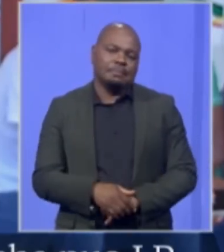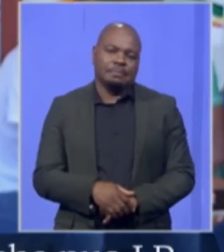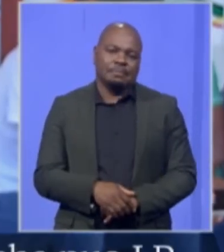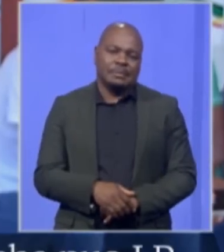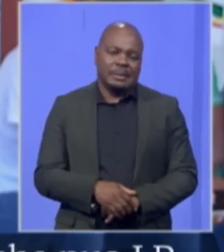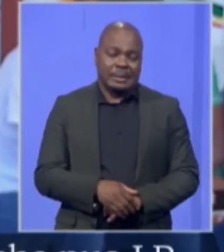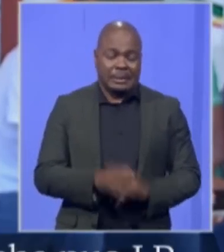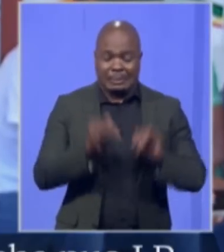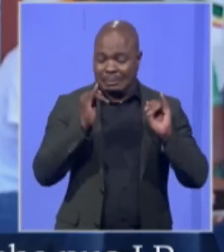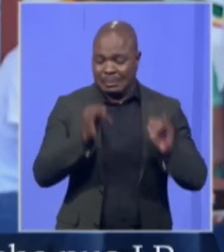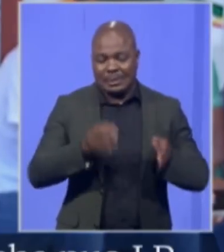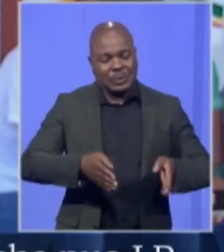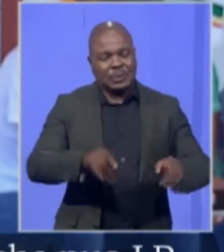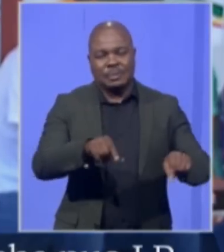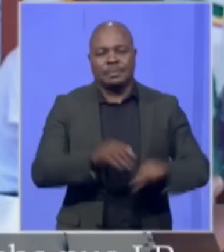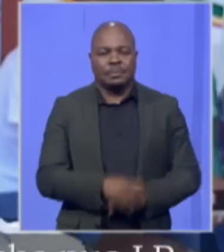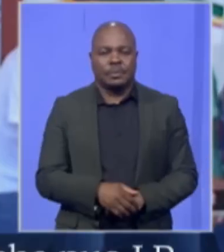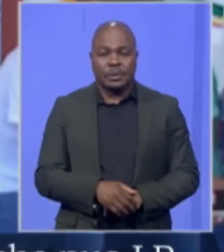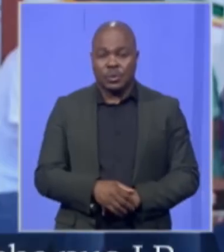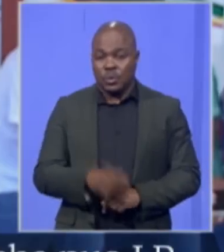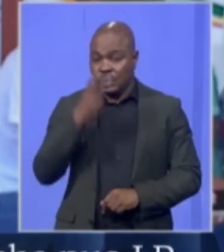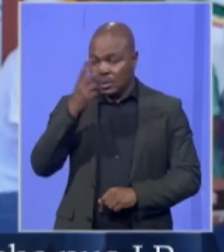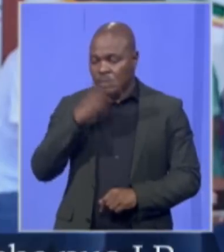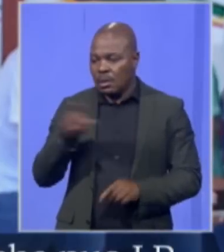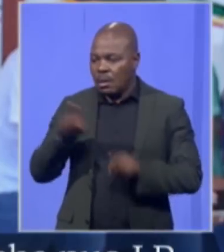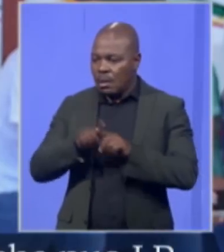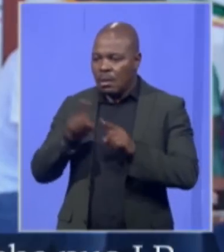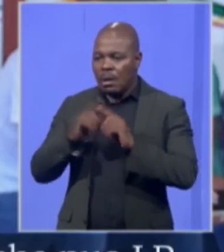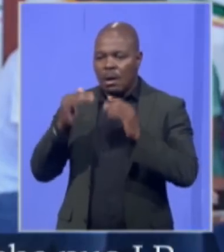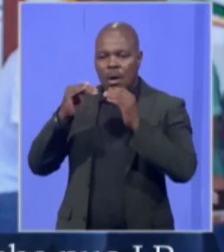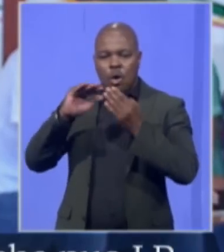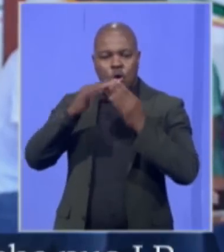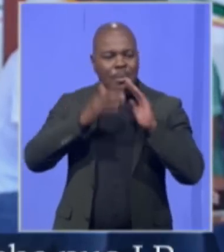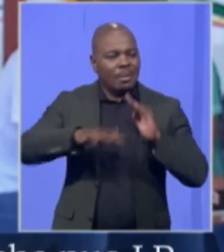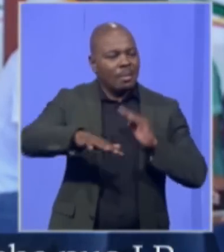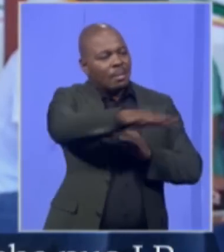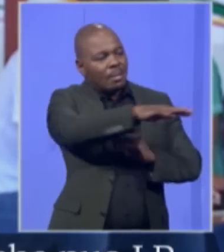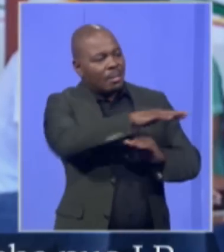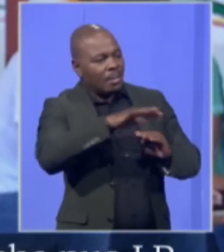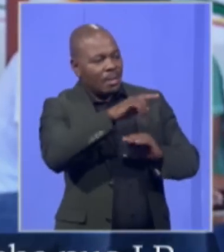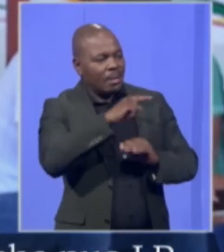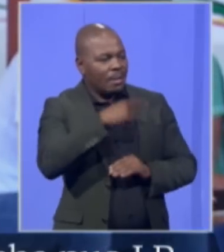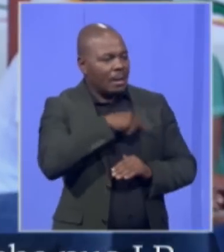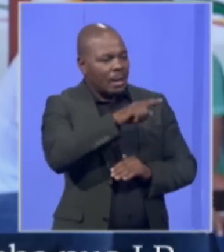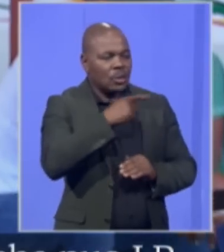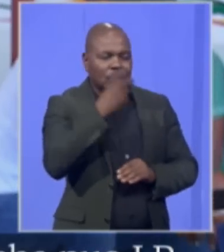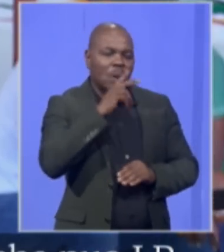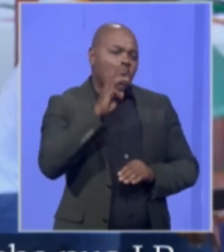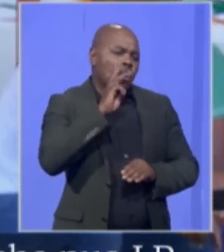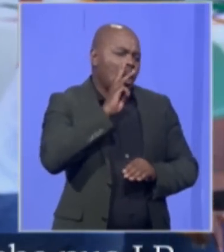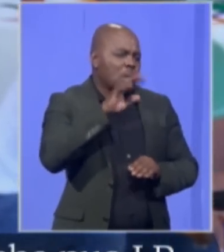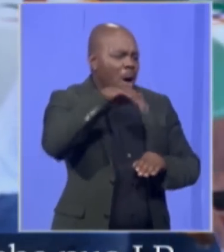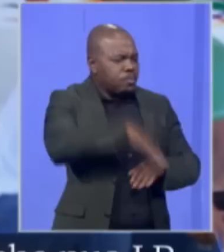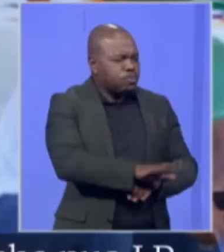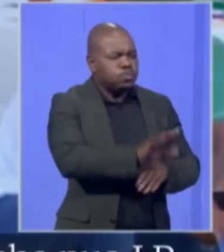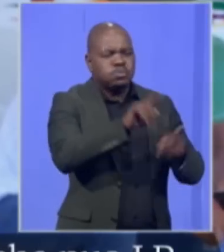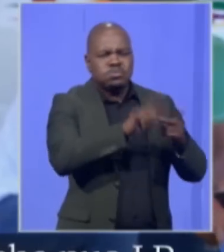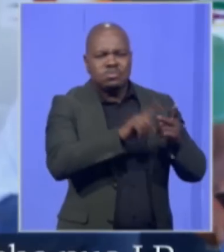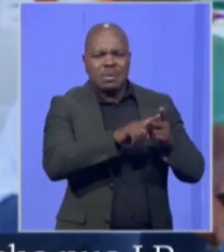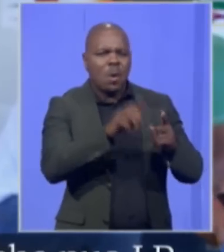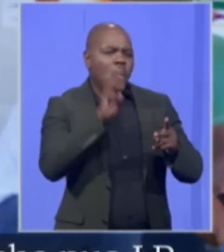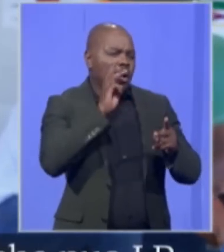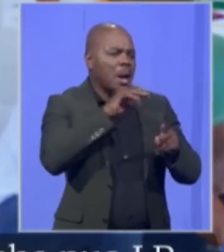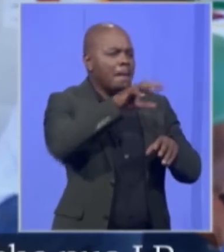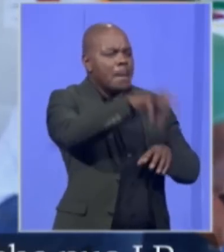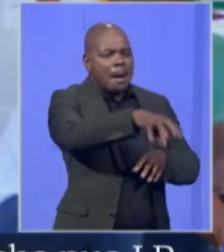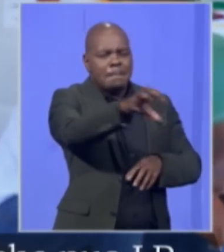It's a my go ka tsena ka mogara ka motse ka mo pleke tse re thaotna ngwana ka mo ke matamu mo tsile go tšama go ema